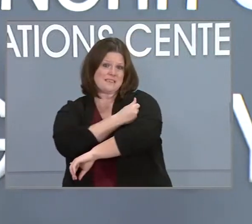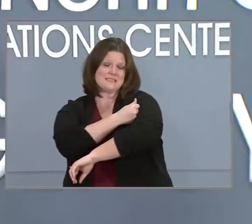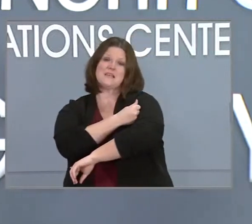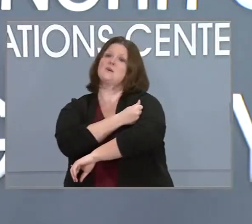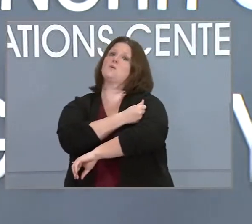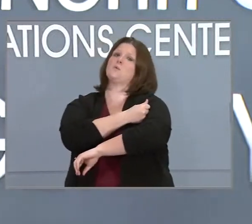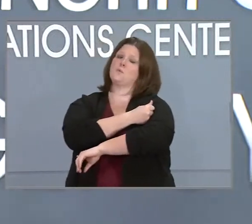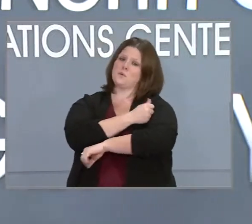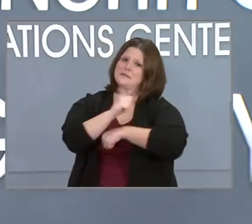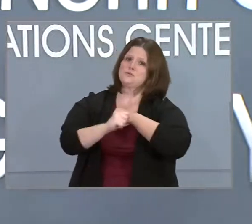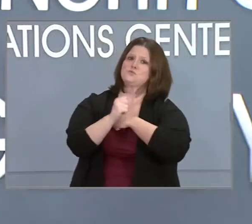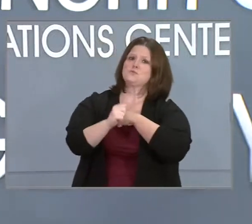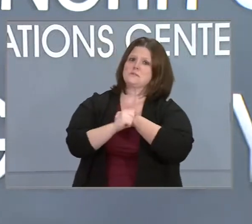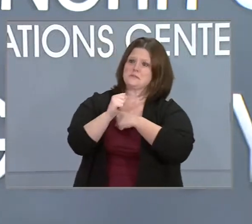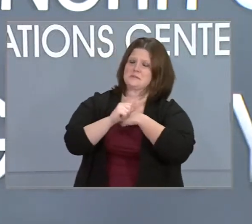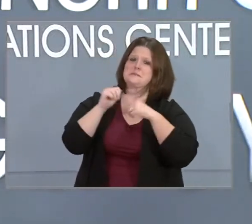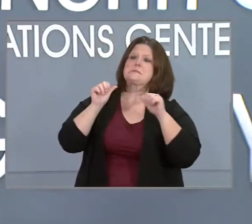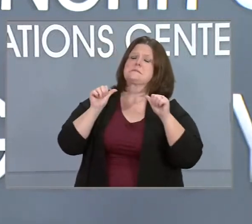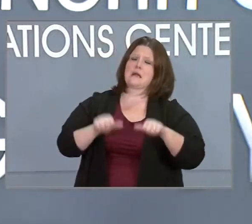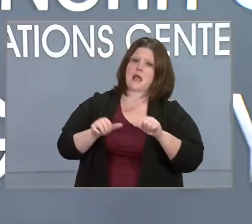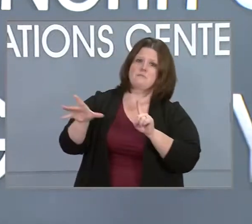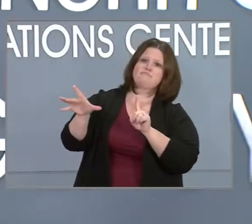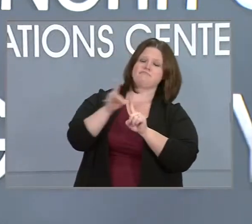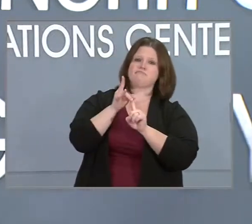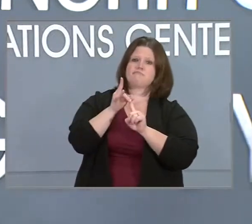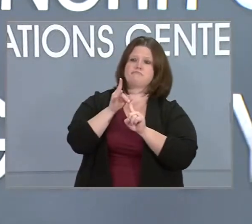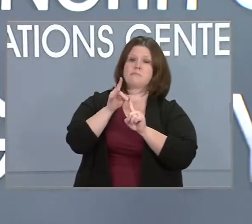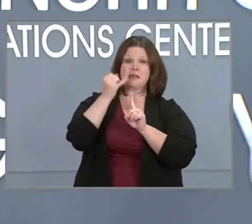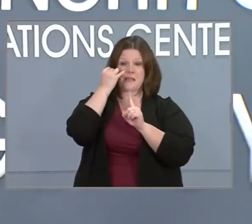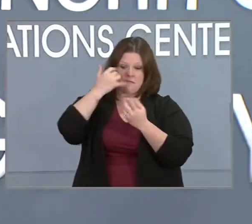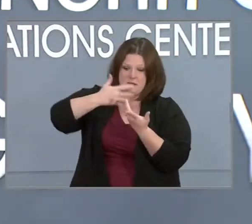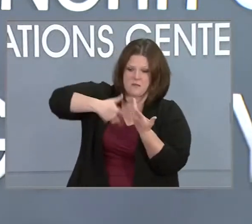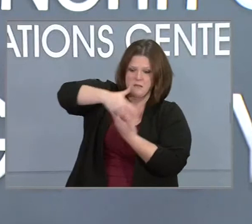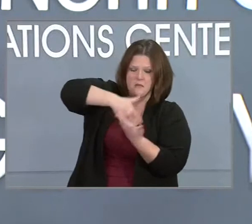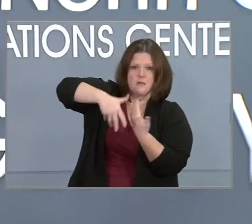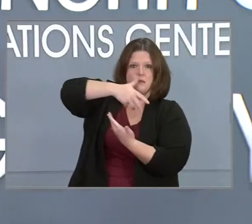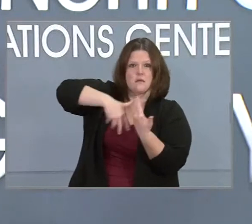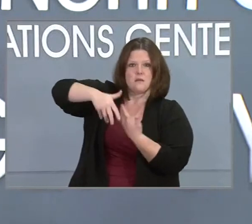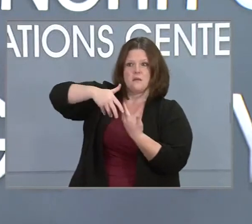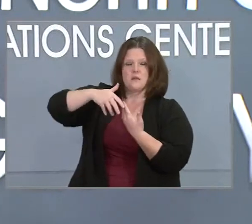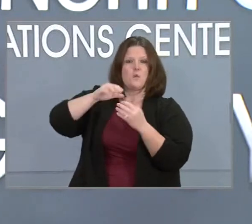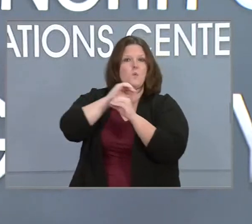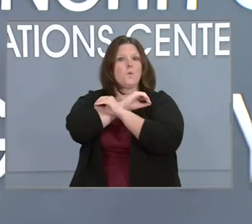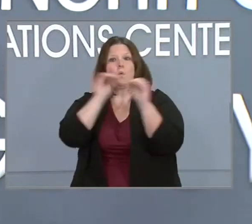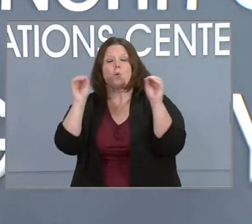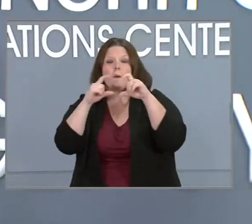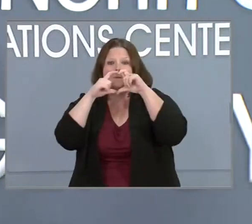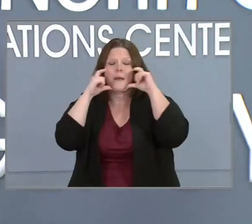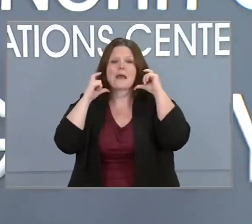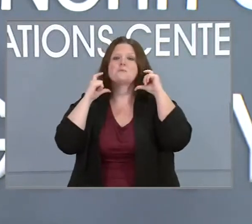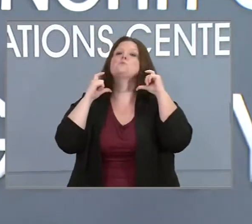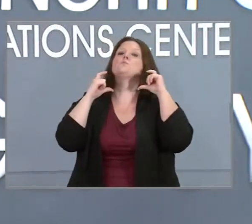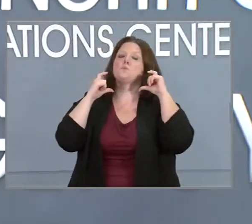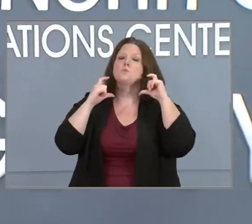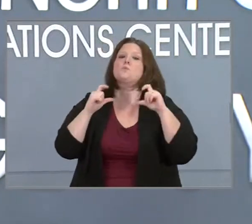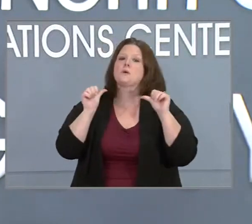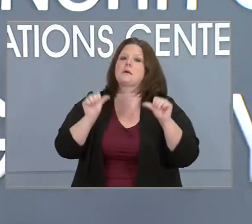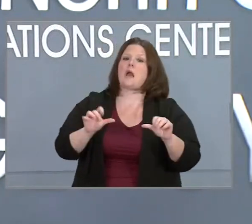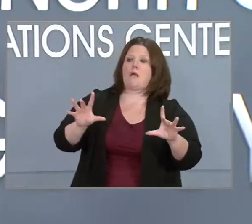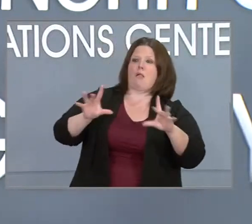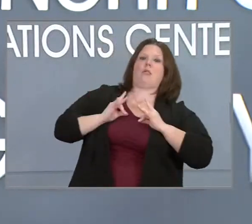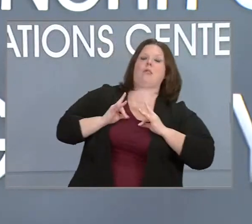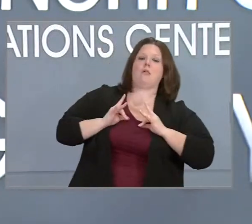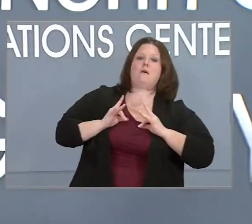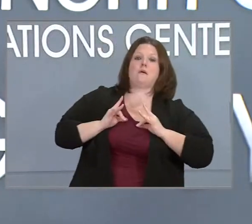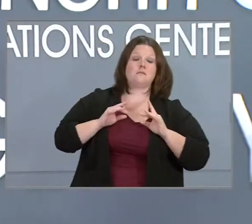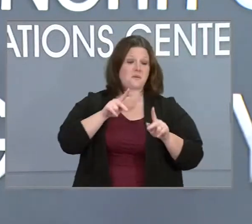to be out in large crowds and to be in places where they are not wearing masks. And people who are vaccinated